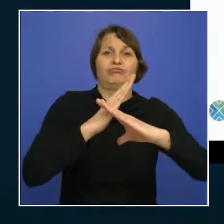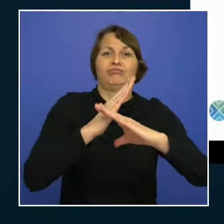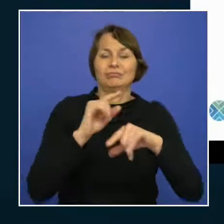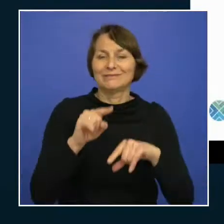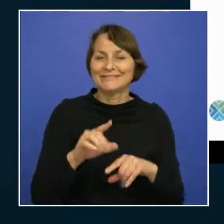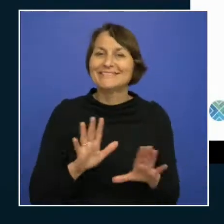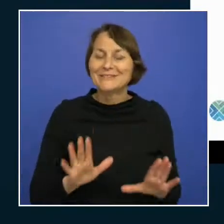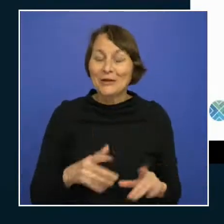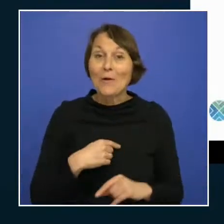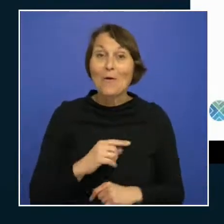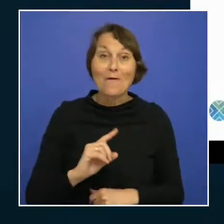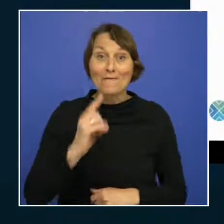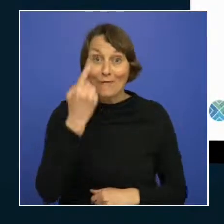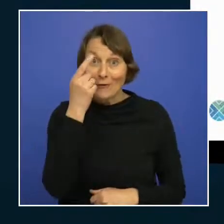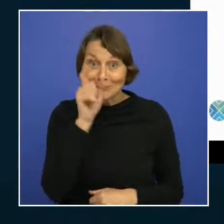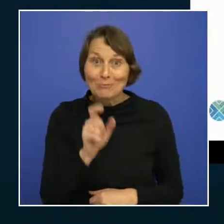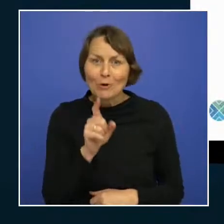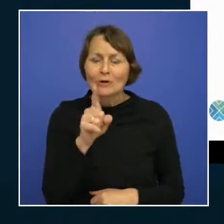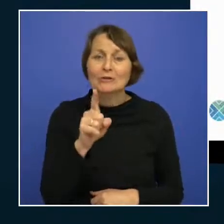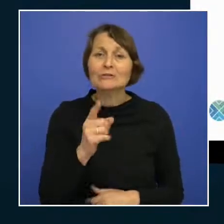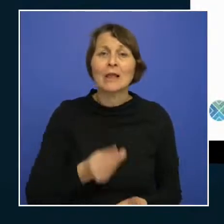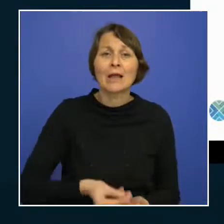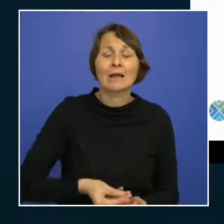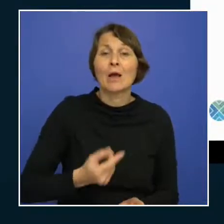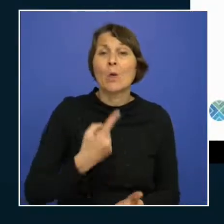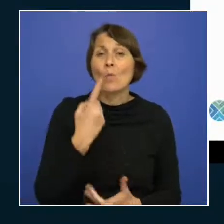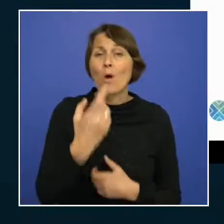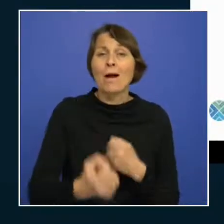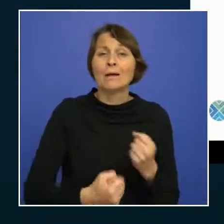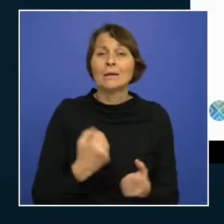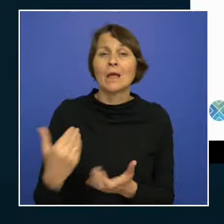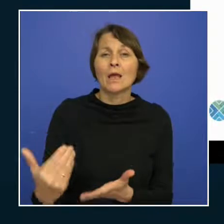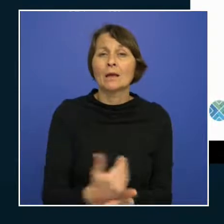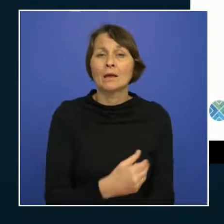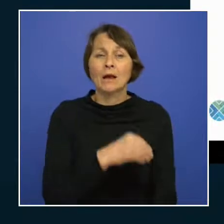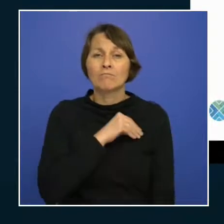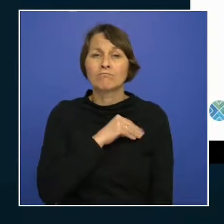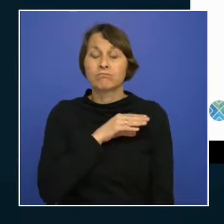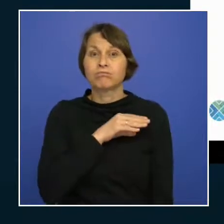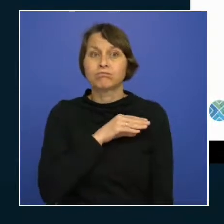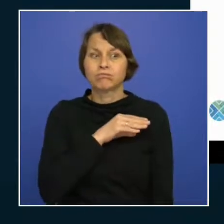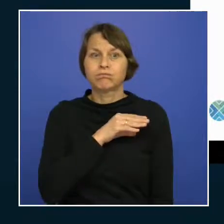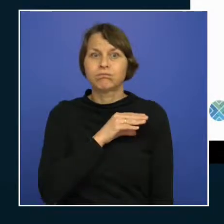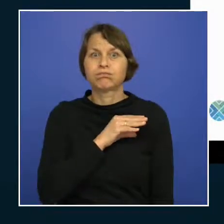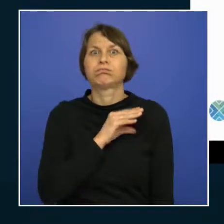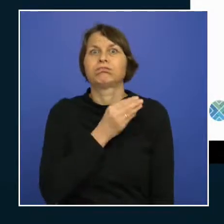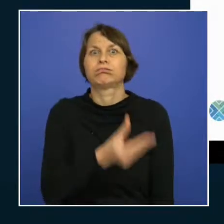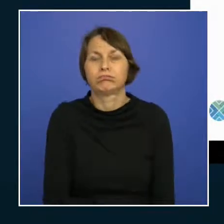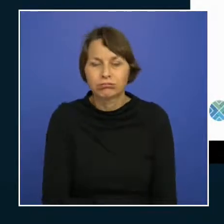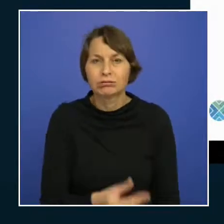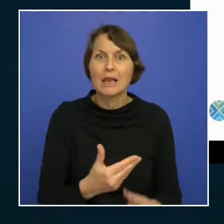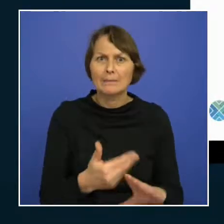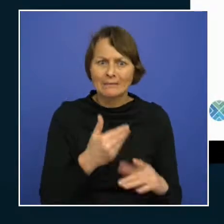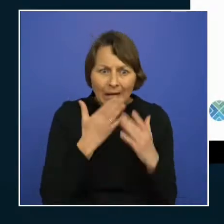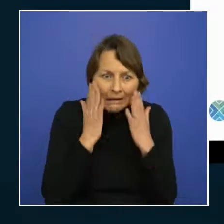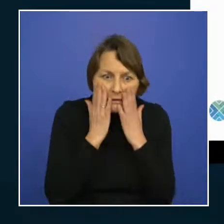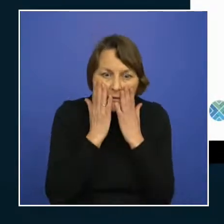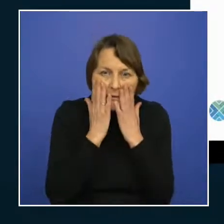be the first one to spend like a year's salary on a misconfiguration within Azure. So